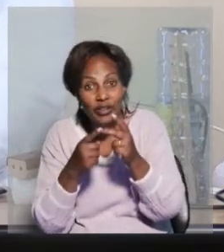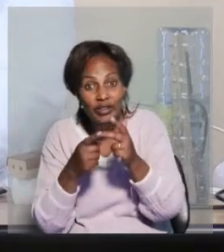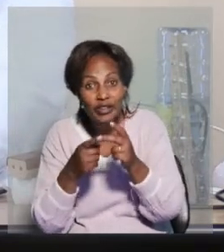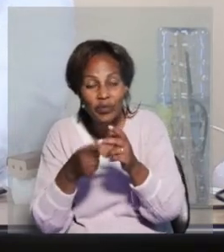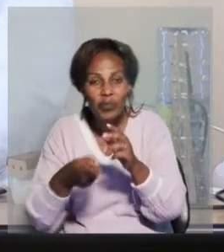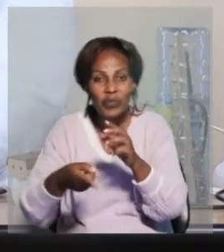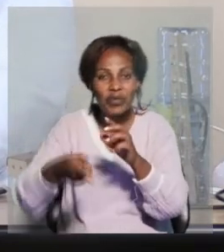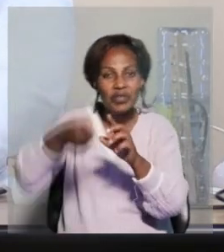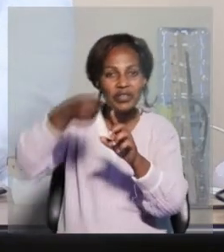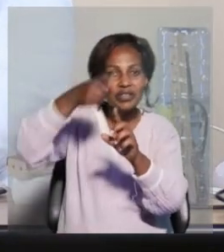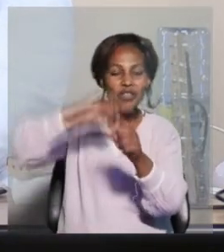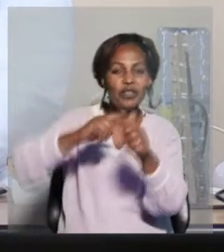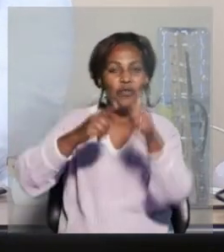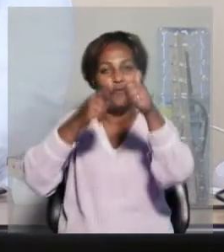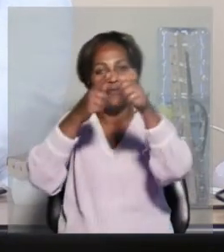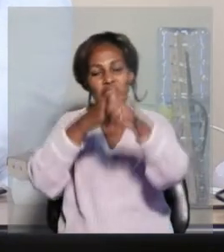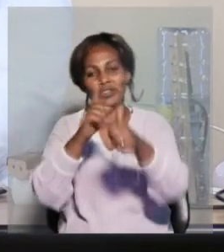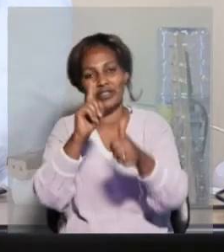first. Yeah.